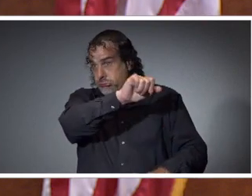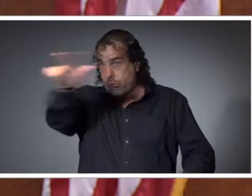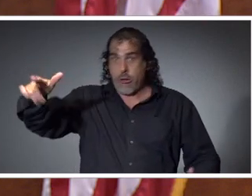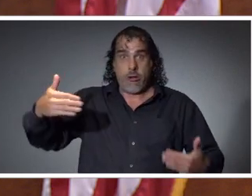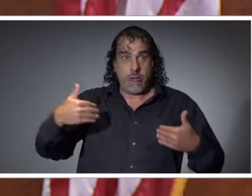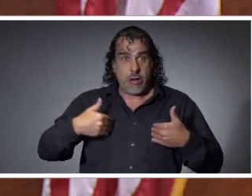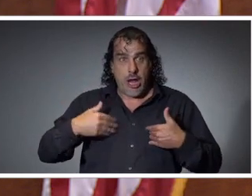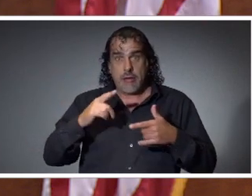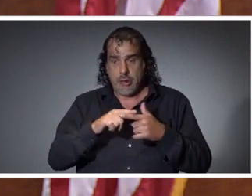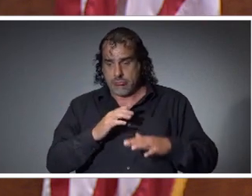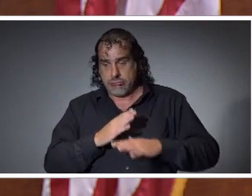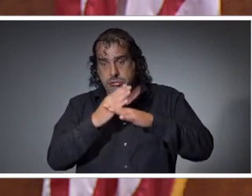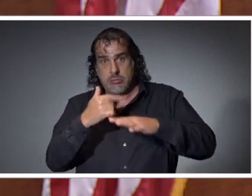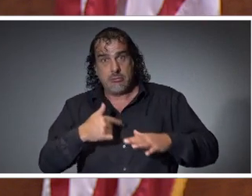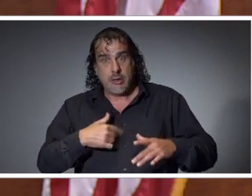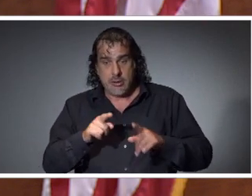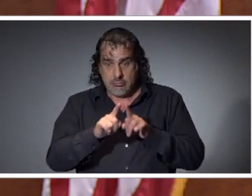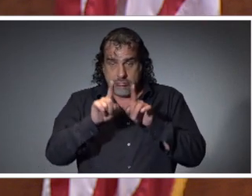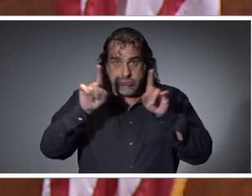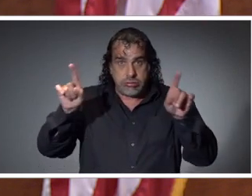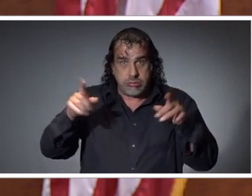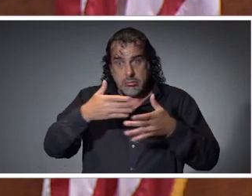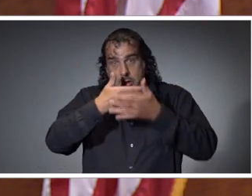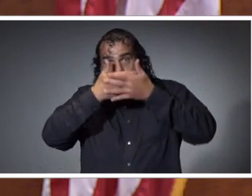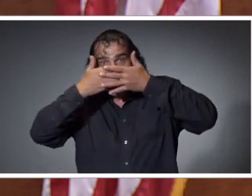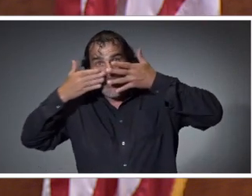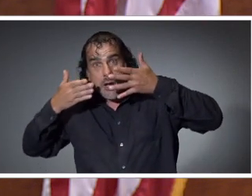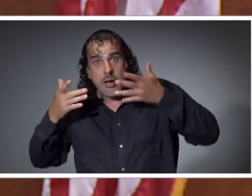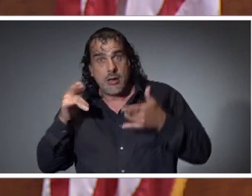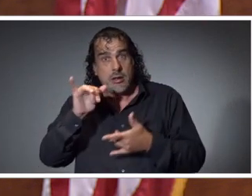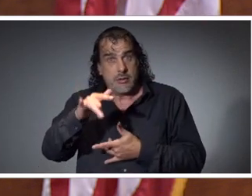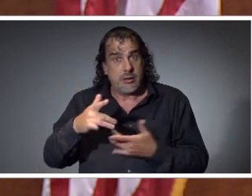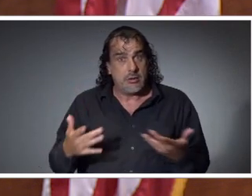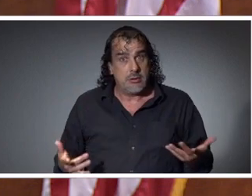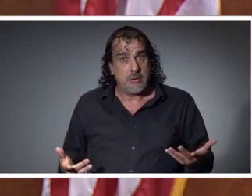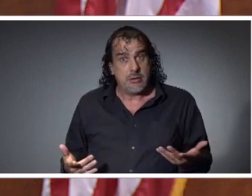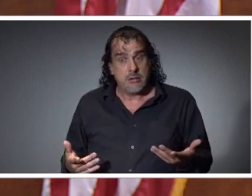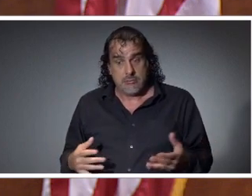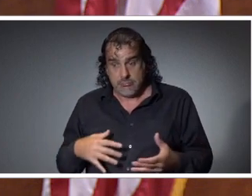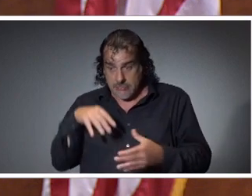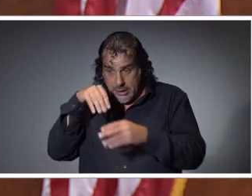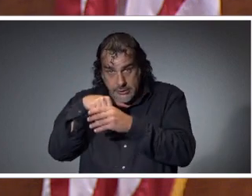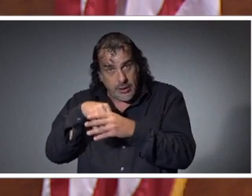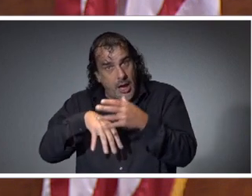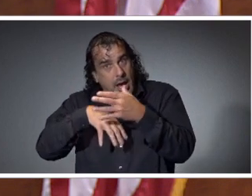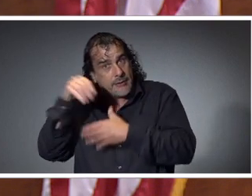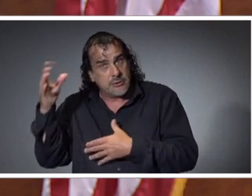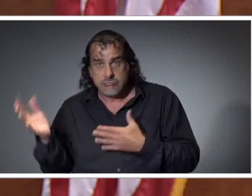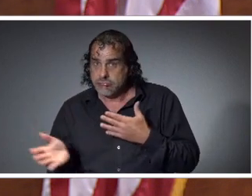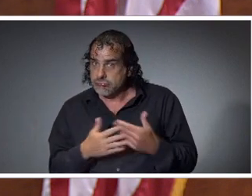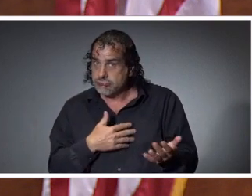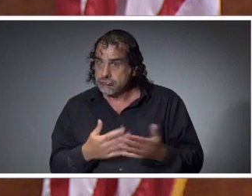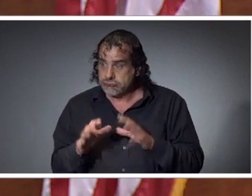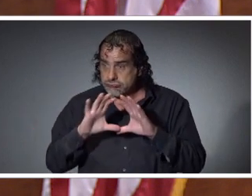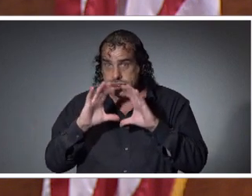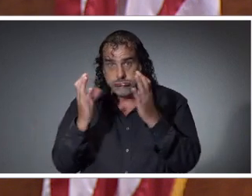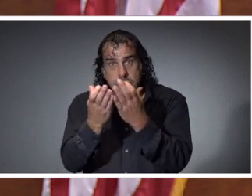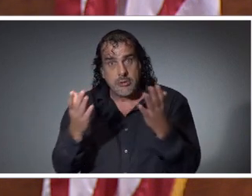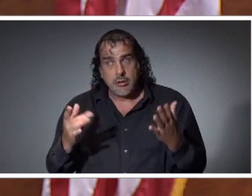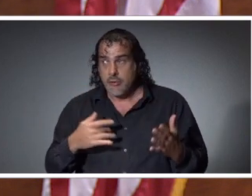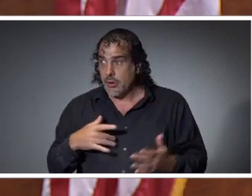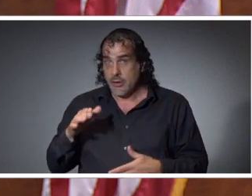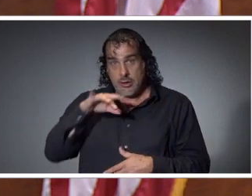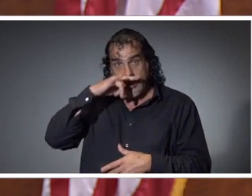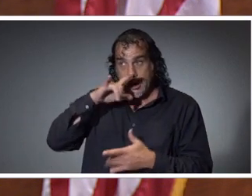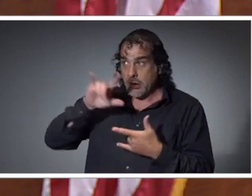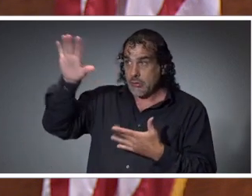protect ourselves by staying socially distanced, by wearing a mask, particularly when inside, but also when outside. If you have a kid at college,